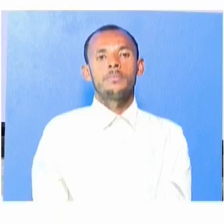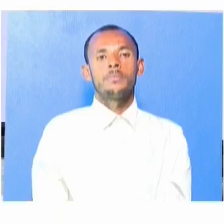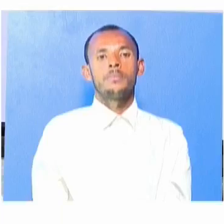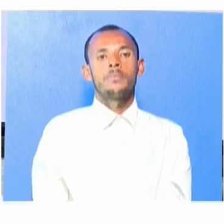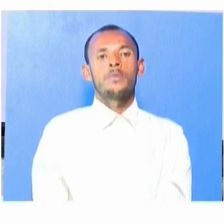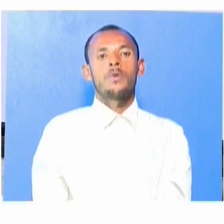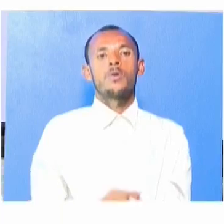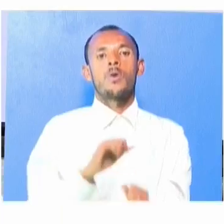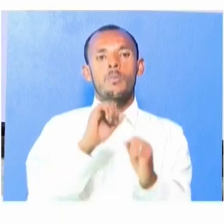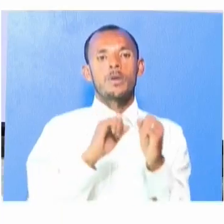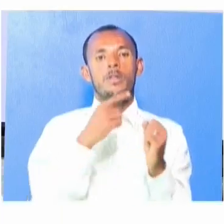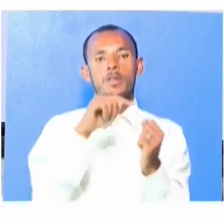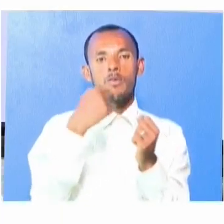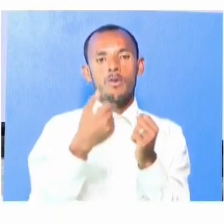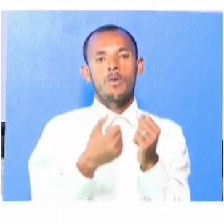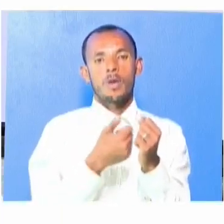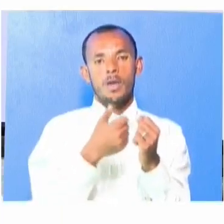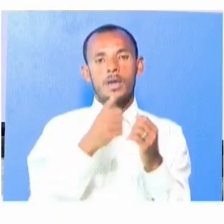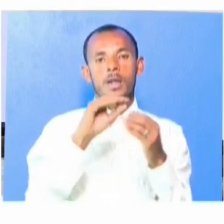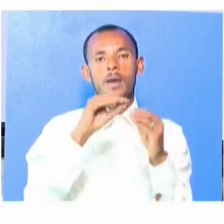compare the following numbers.